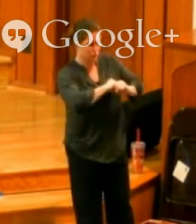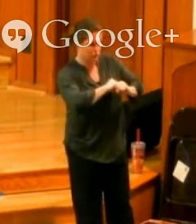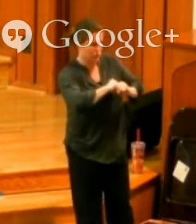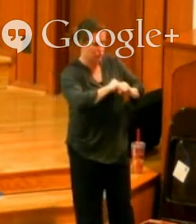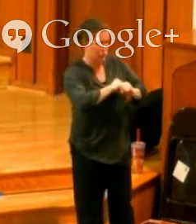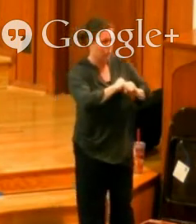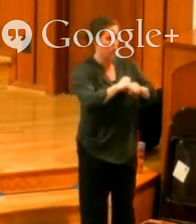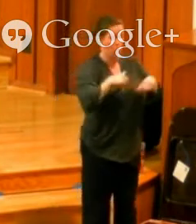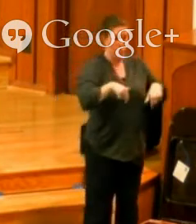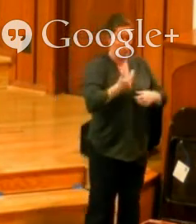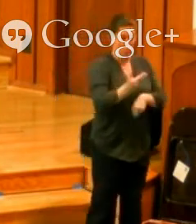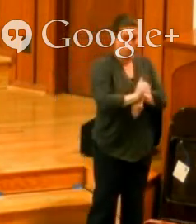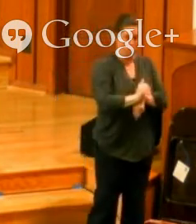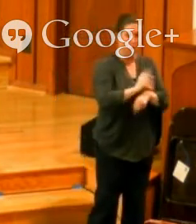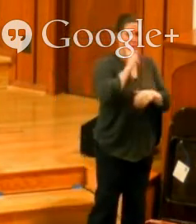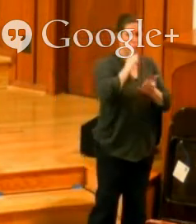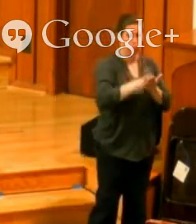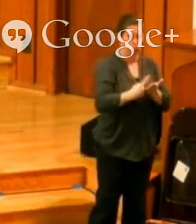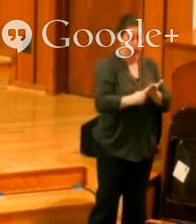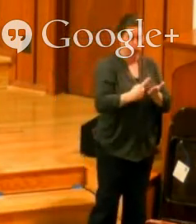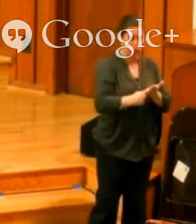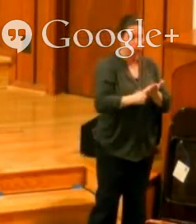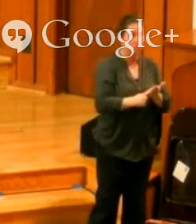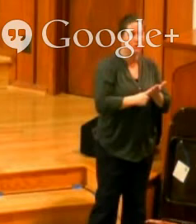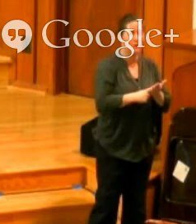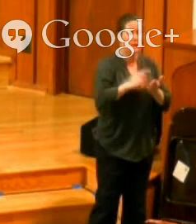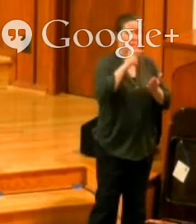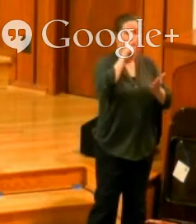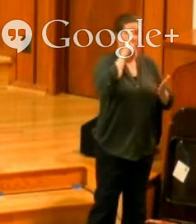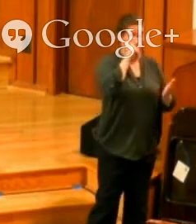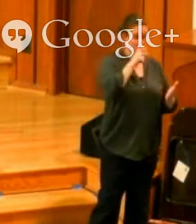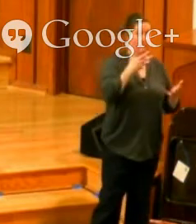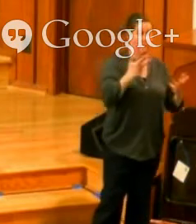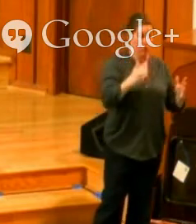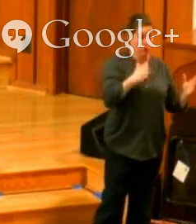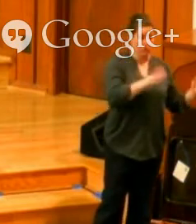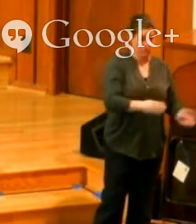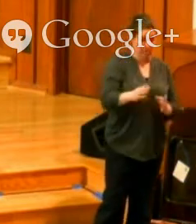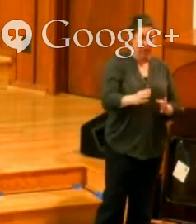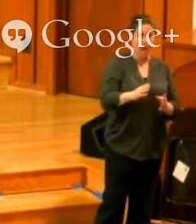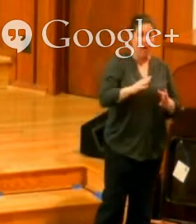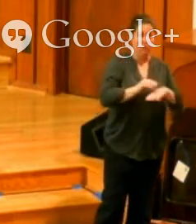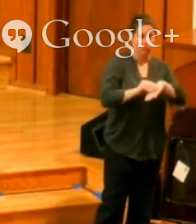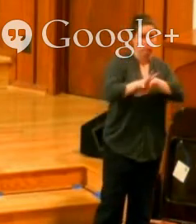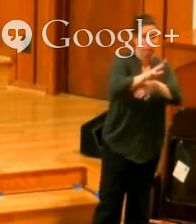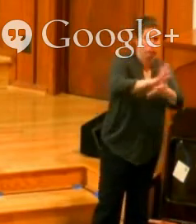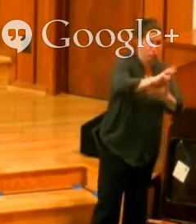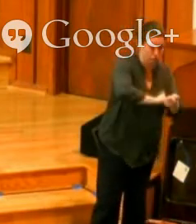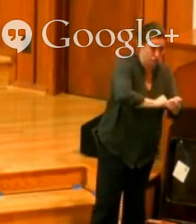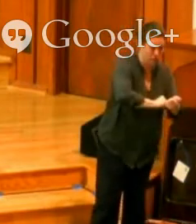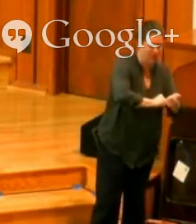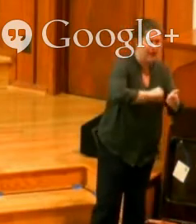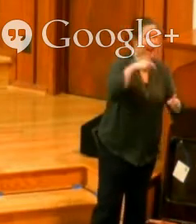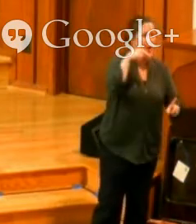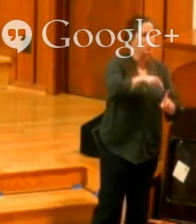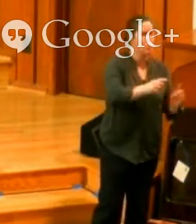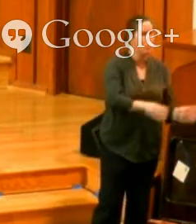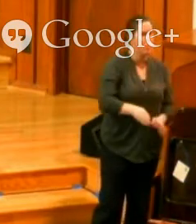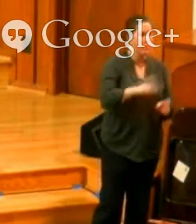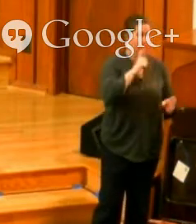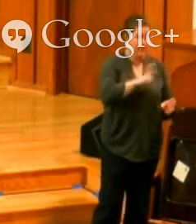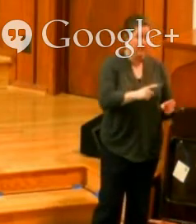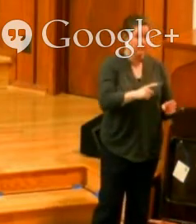going to discover tonight how Satan has a plan to destroy us and what that plan is. I've got a hint for